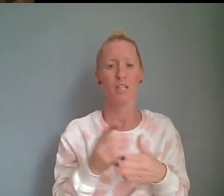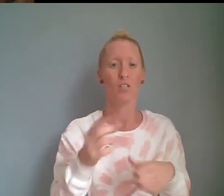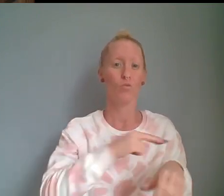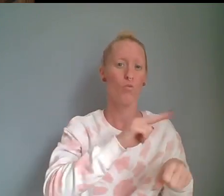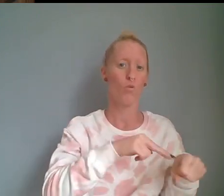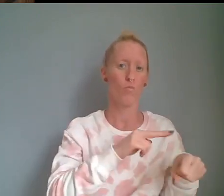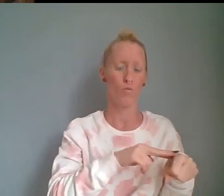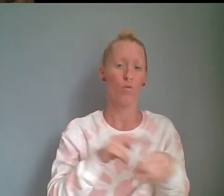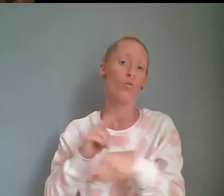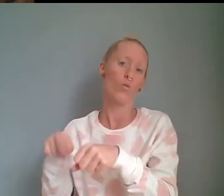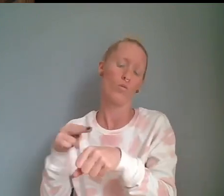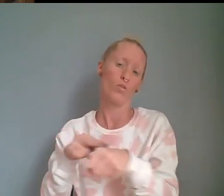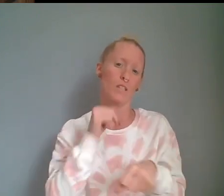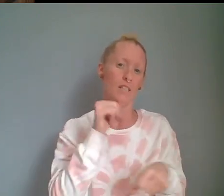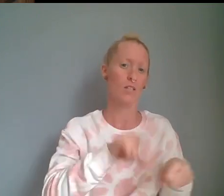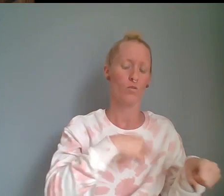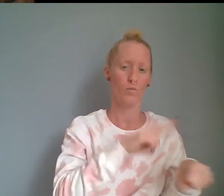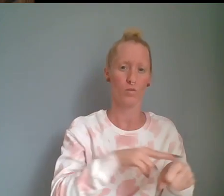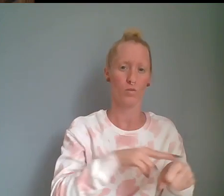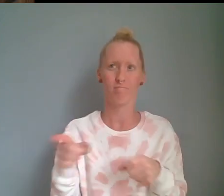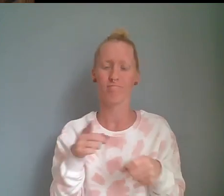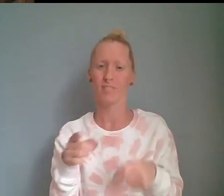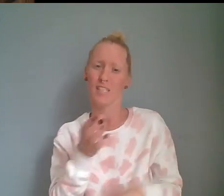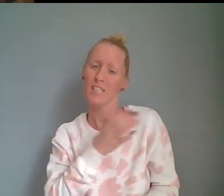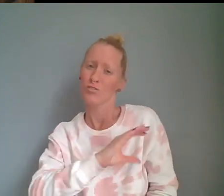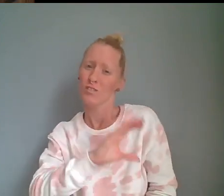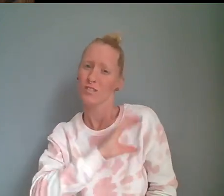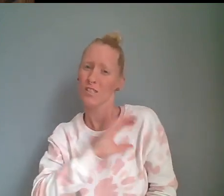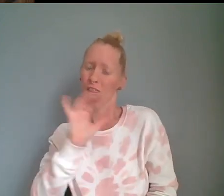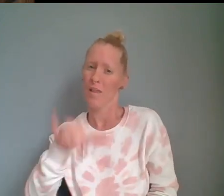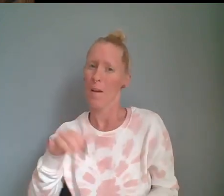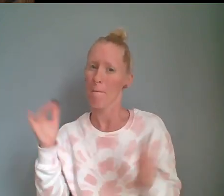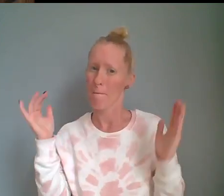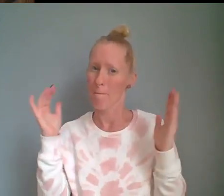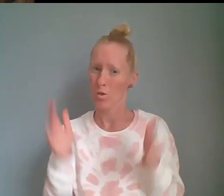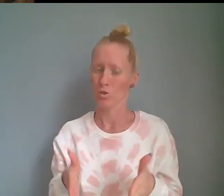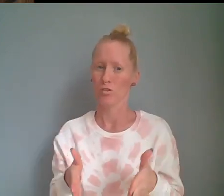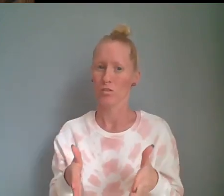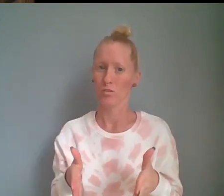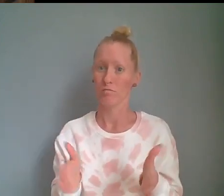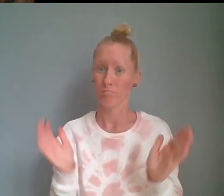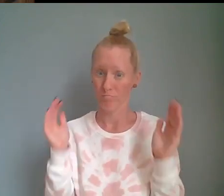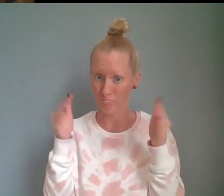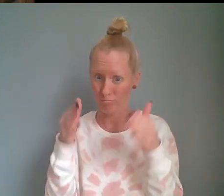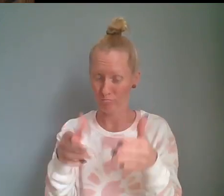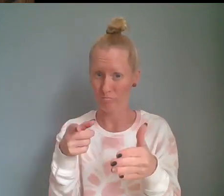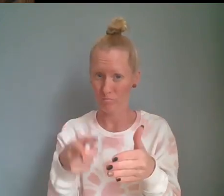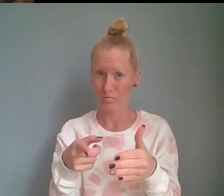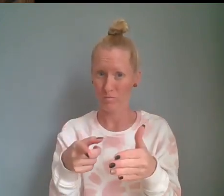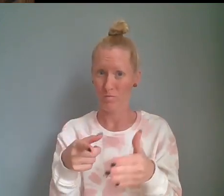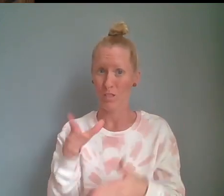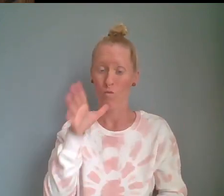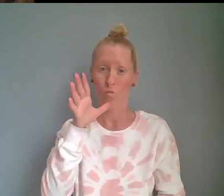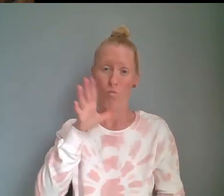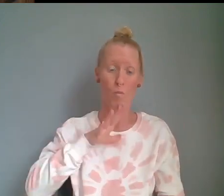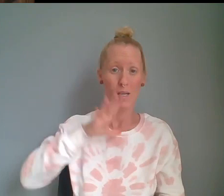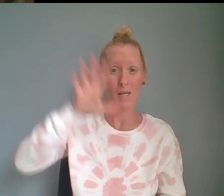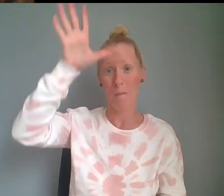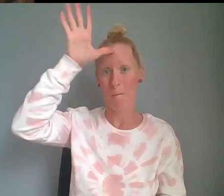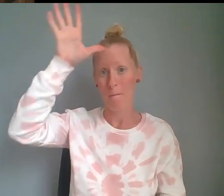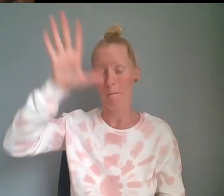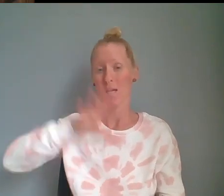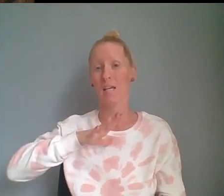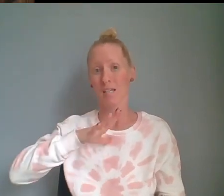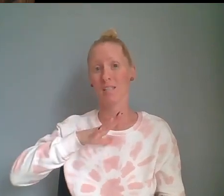certain characteristics of the target person. In particular, I've highlighted here gender. whether you're a man or you're a